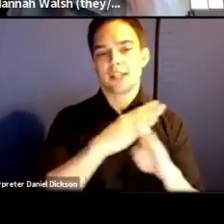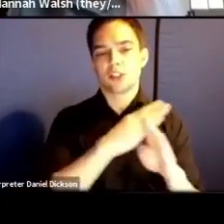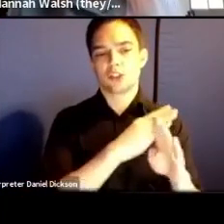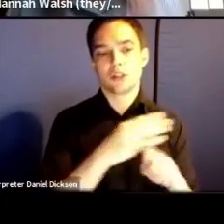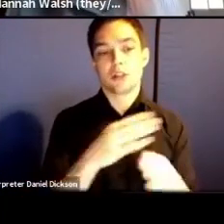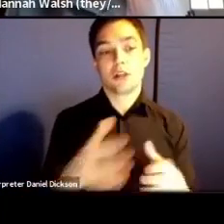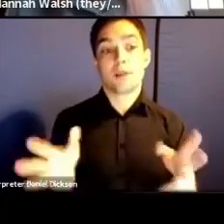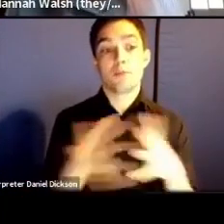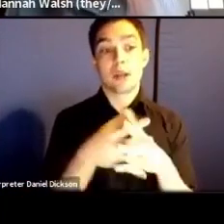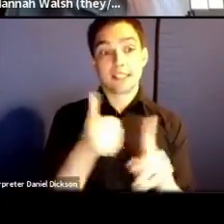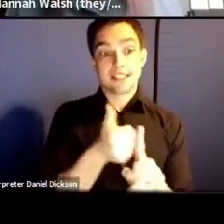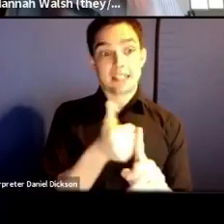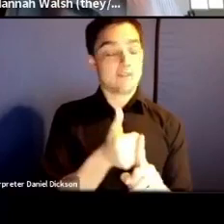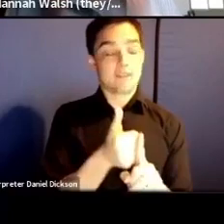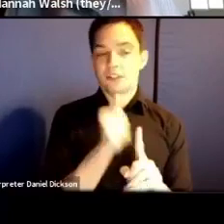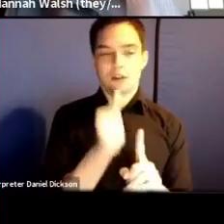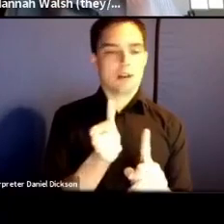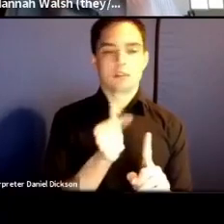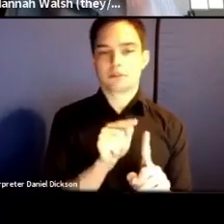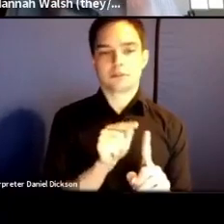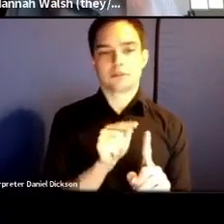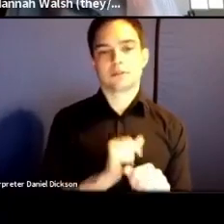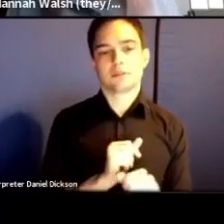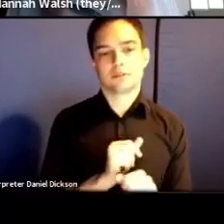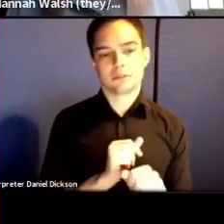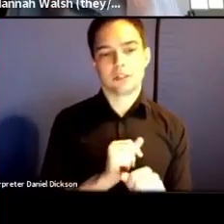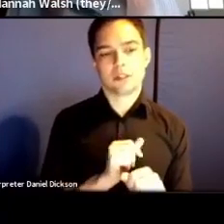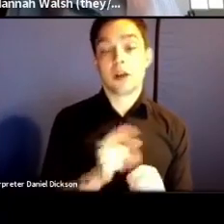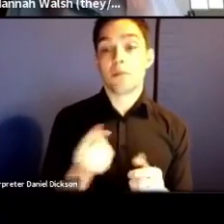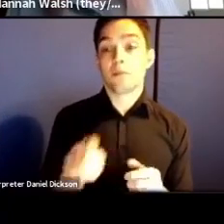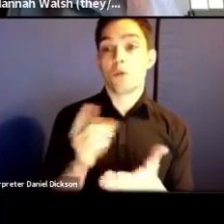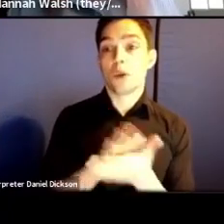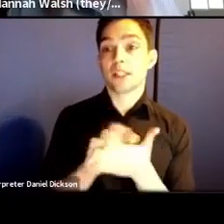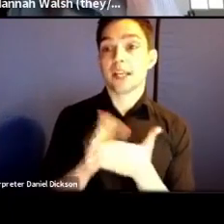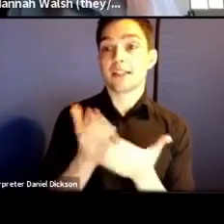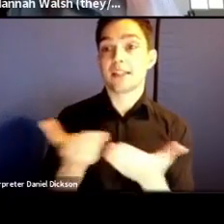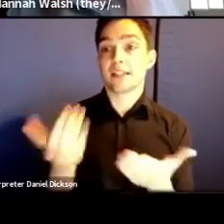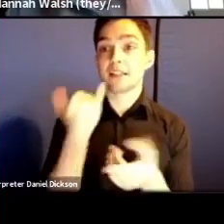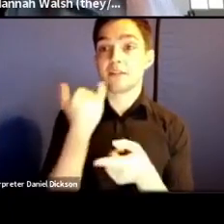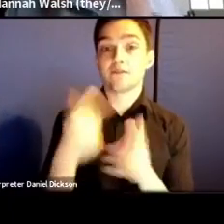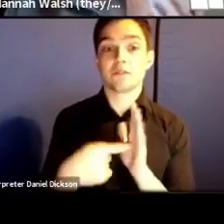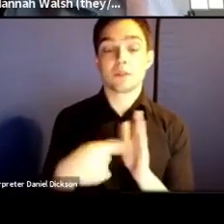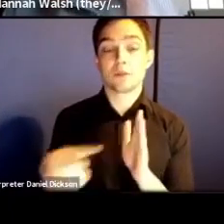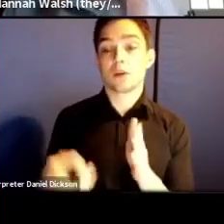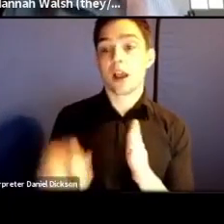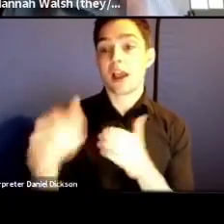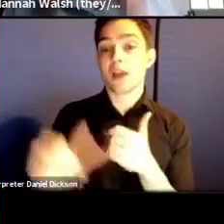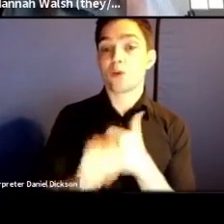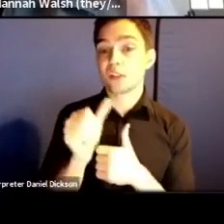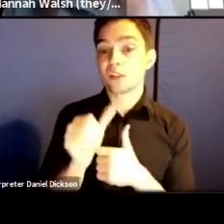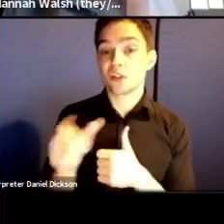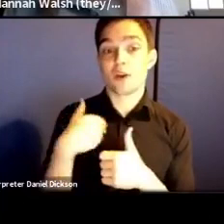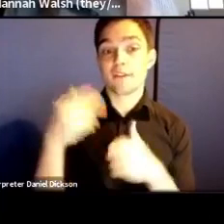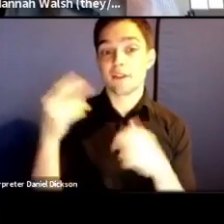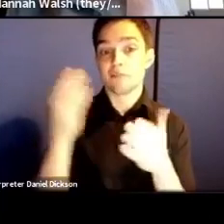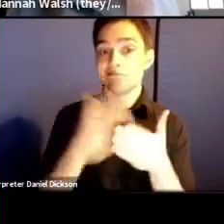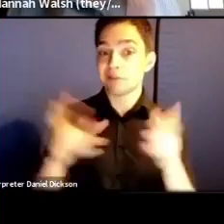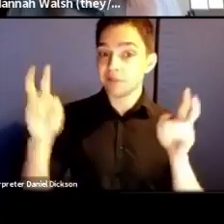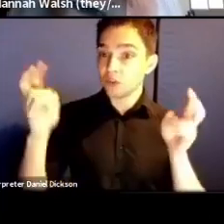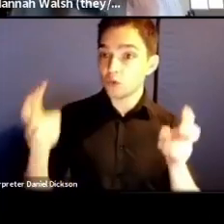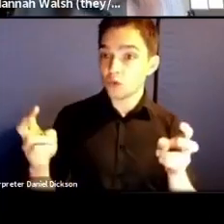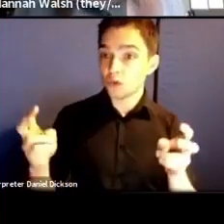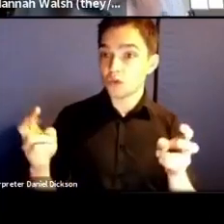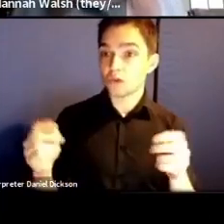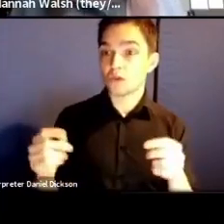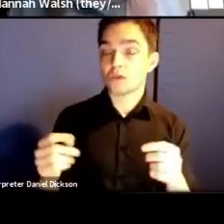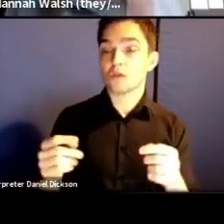pregnancy itself is not. One nice thing to know though, so if you're high risk and you're having some issues,